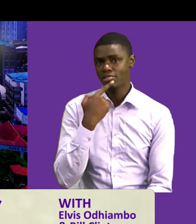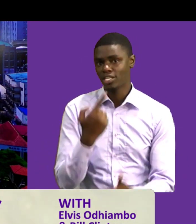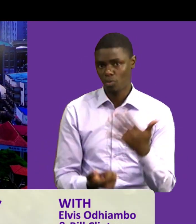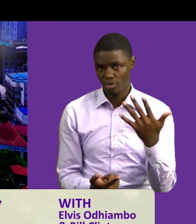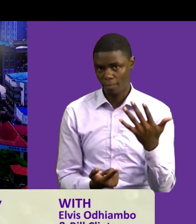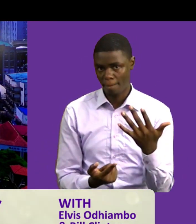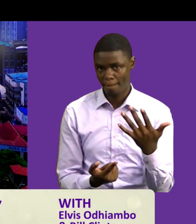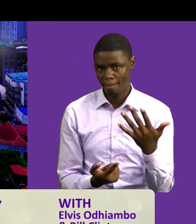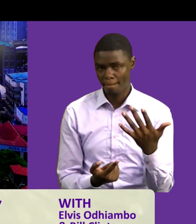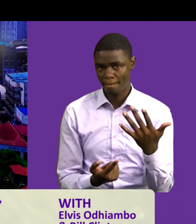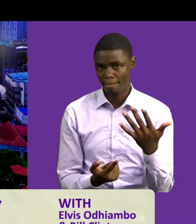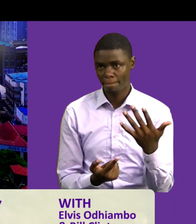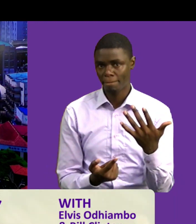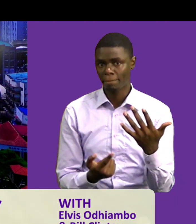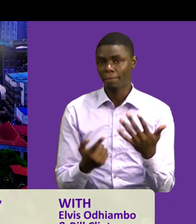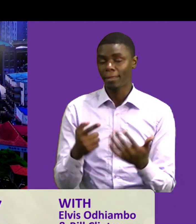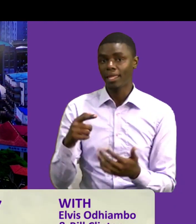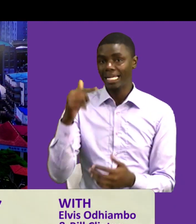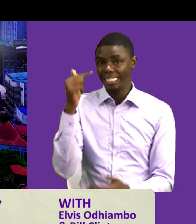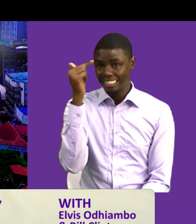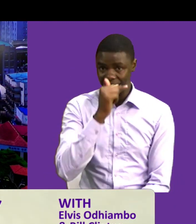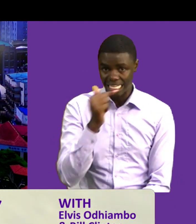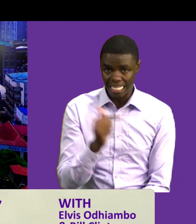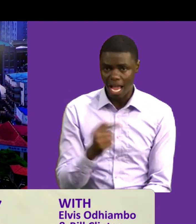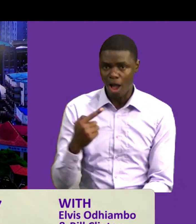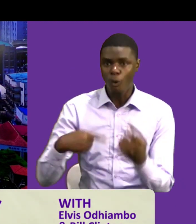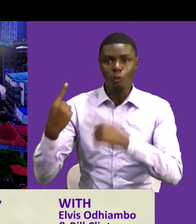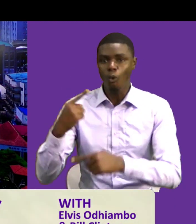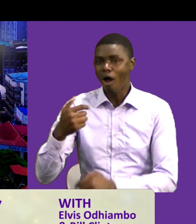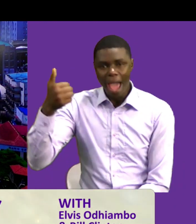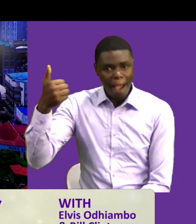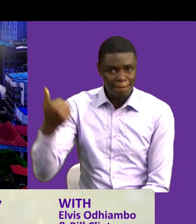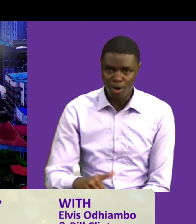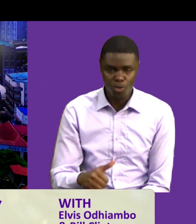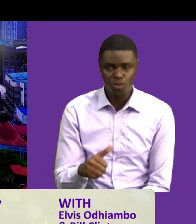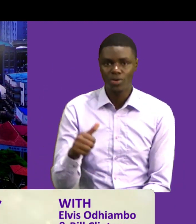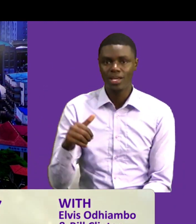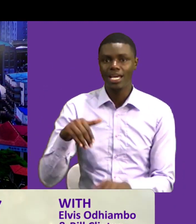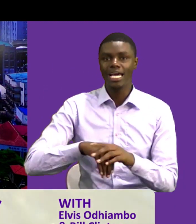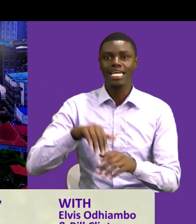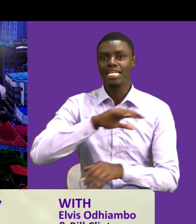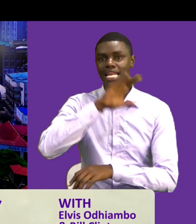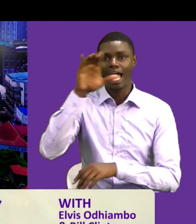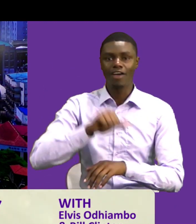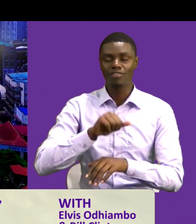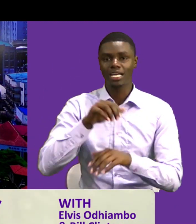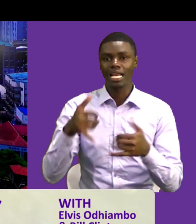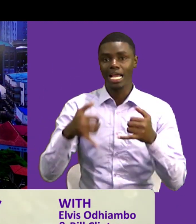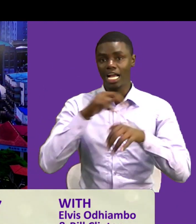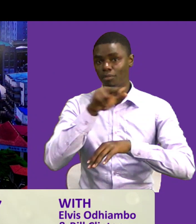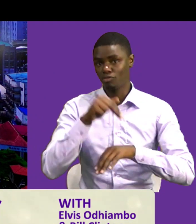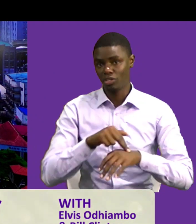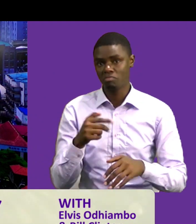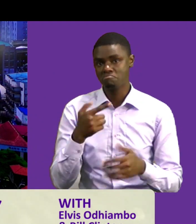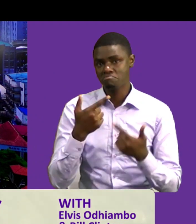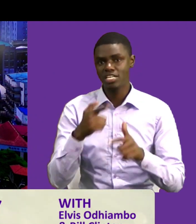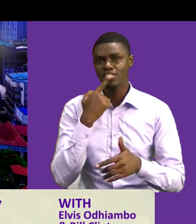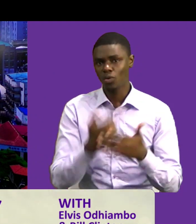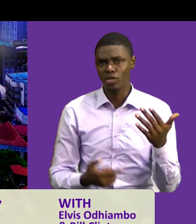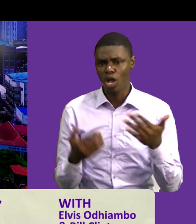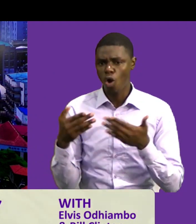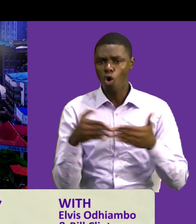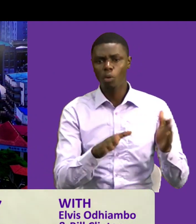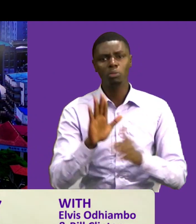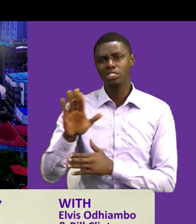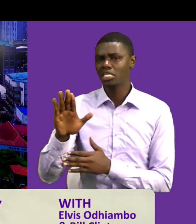that since they have not won a match in the Afcon, let's say their